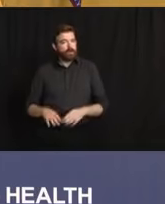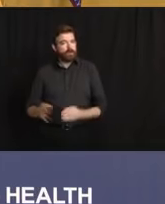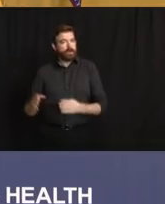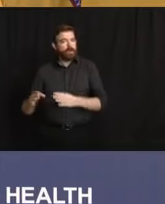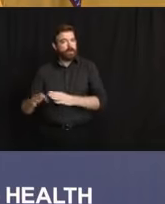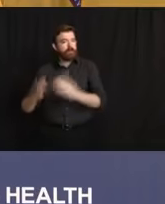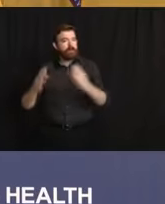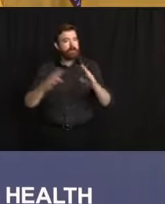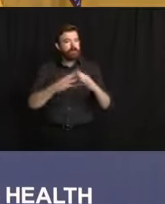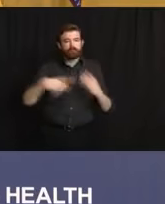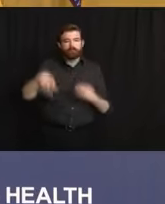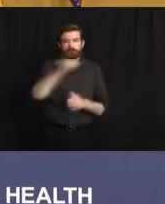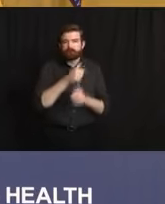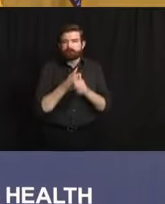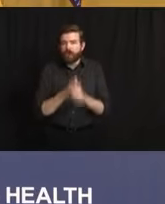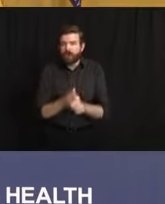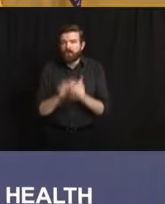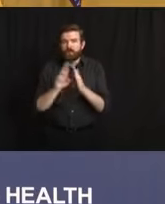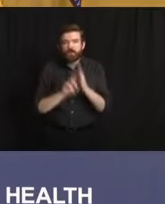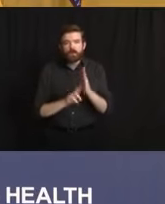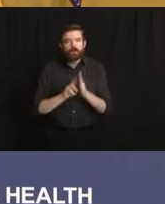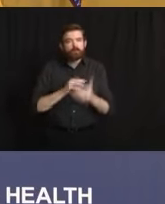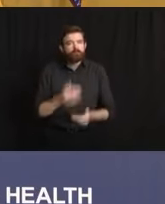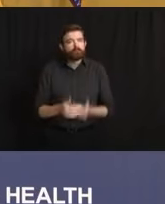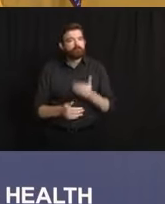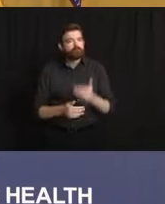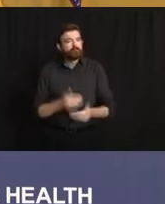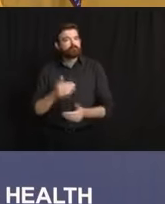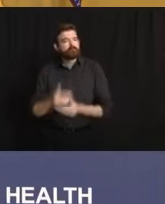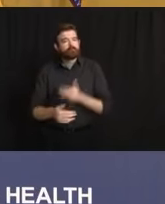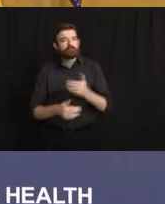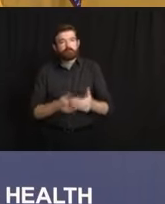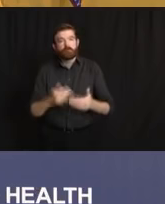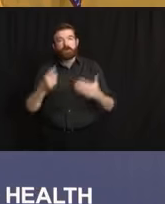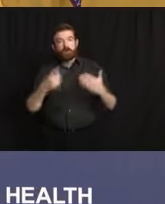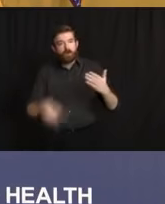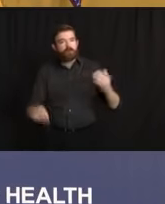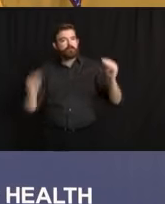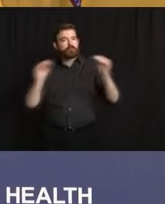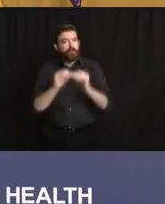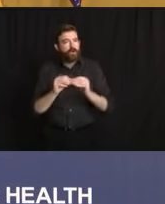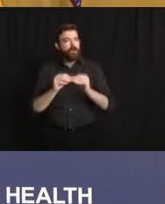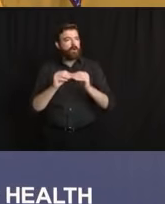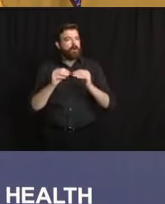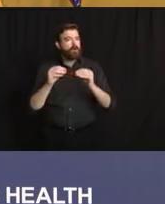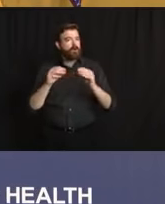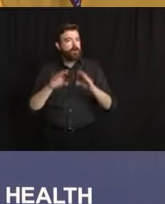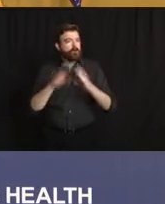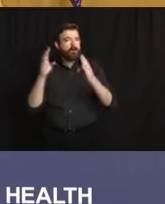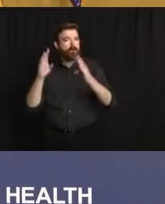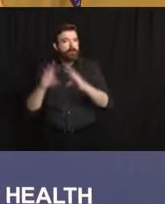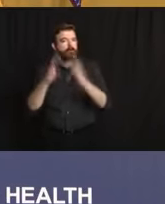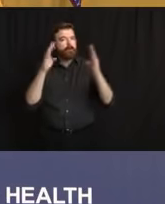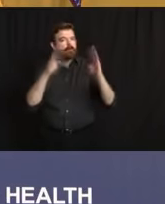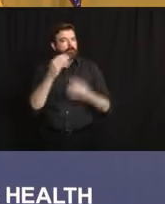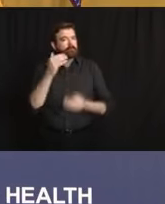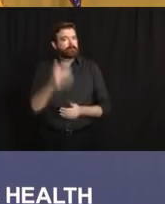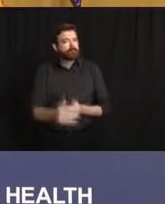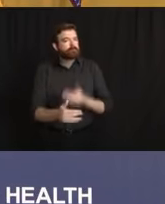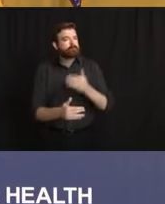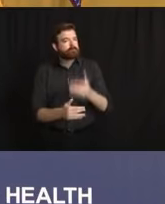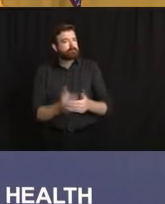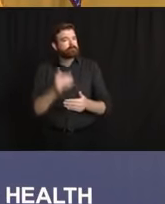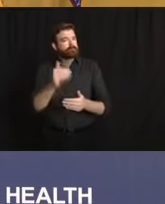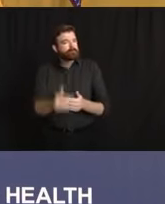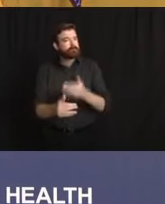Invariably, you're going to see more steps and more guidance next week for other openings that we want to get to sooner than later. Be safe,